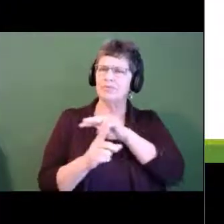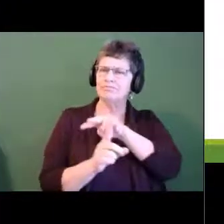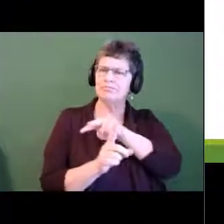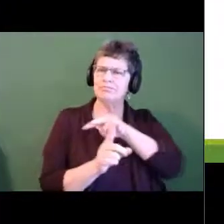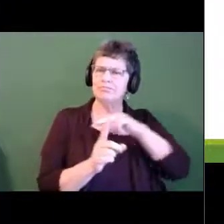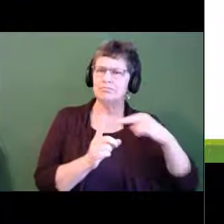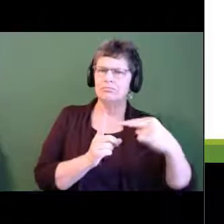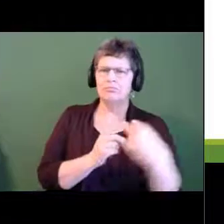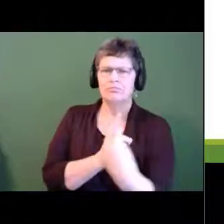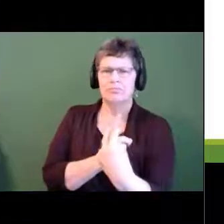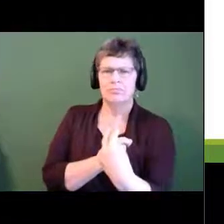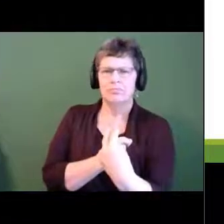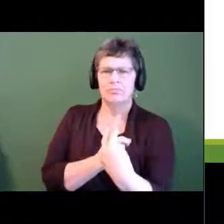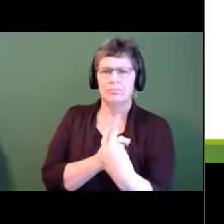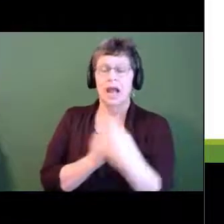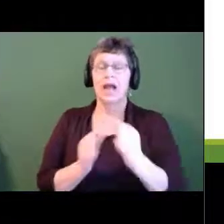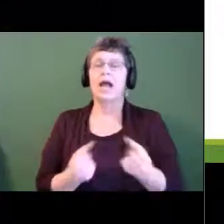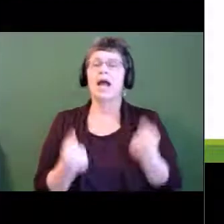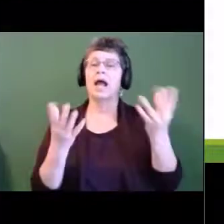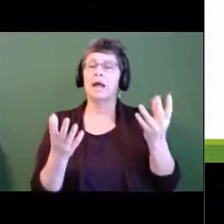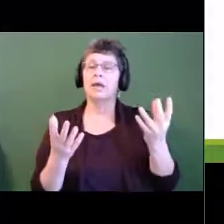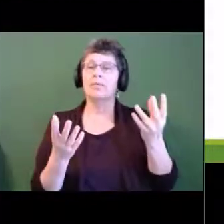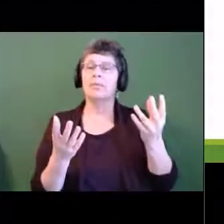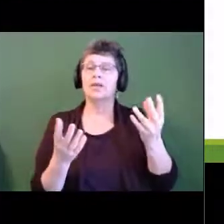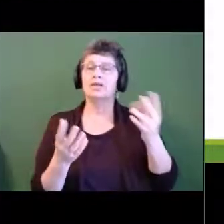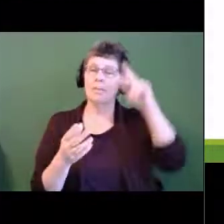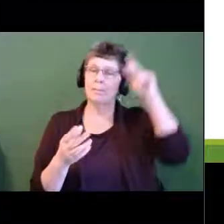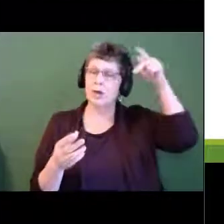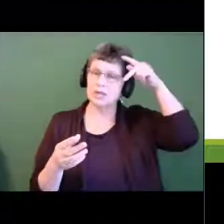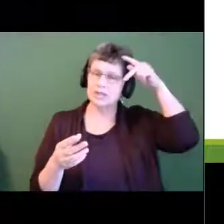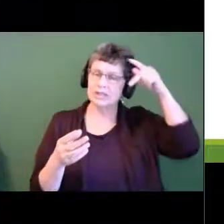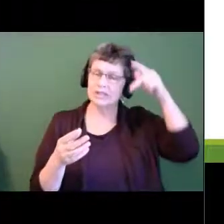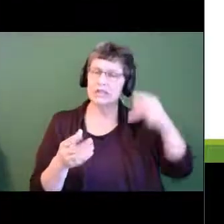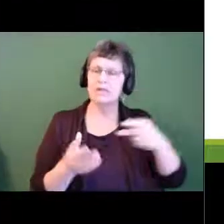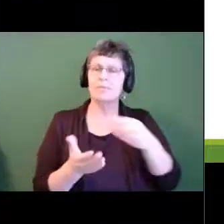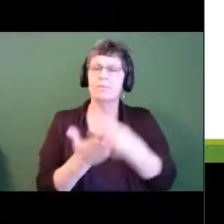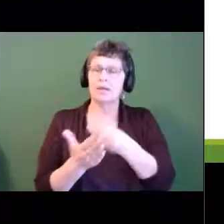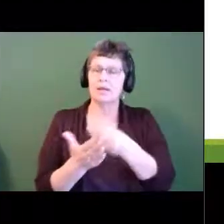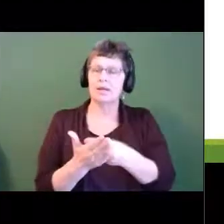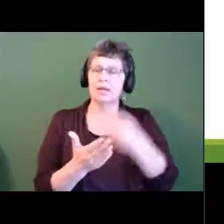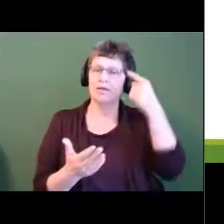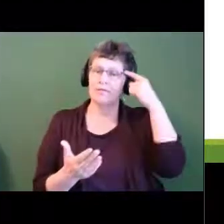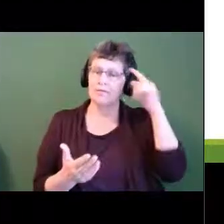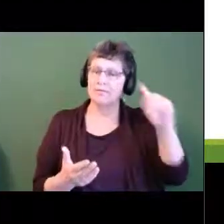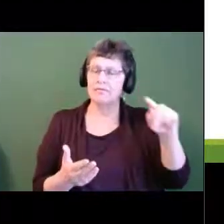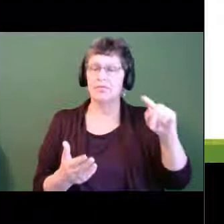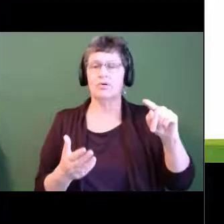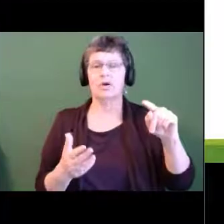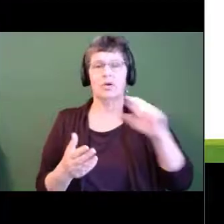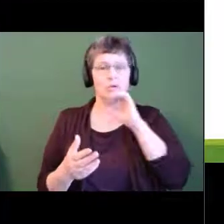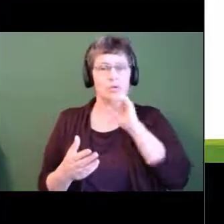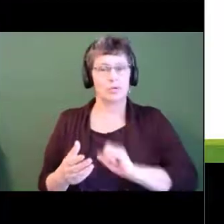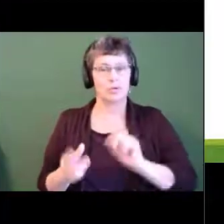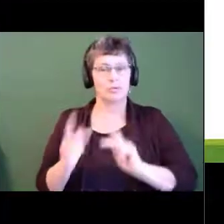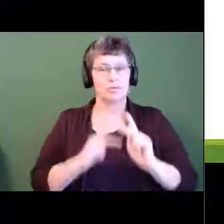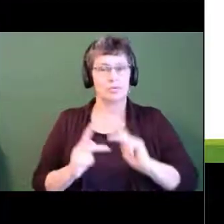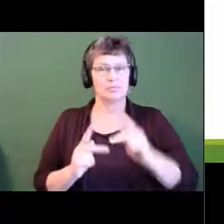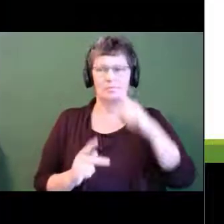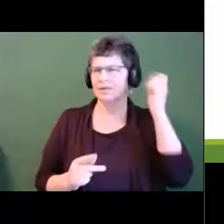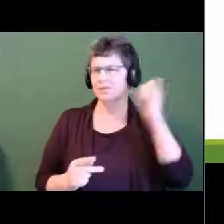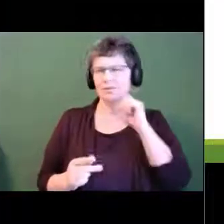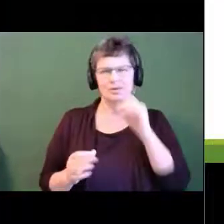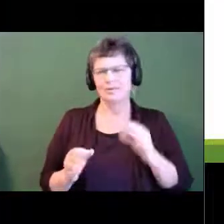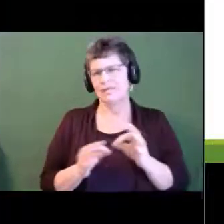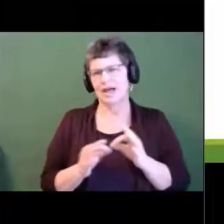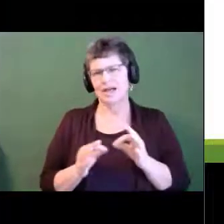devalued? How much emphasis do we place on cost containment in our policies more than on our